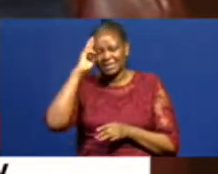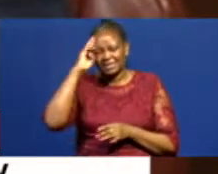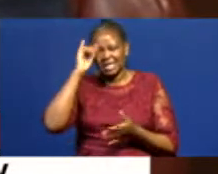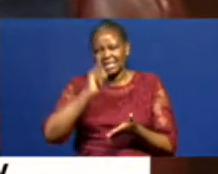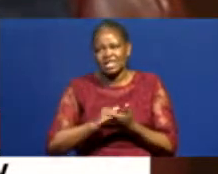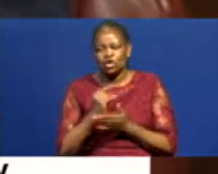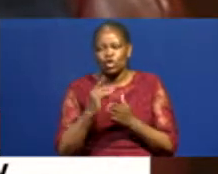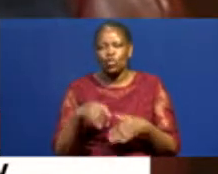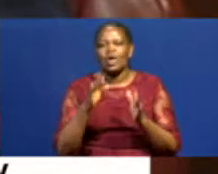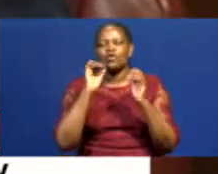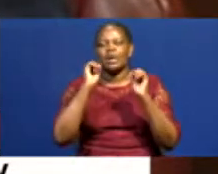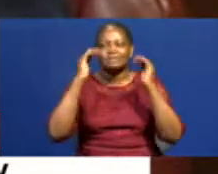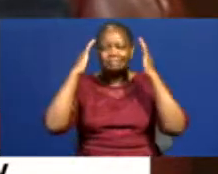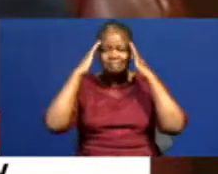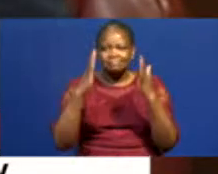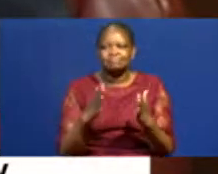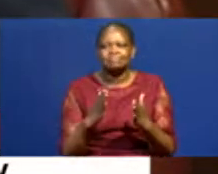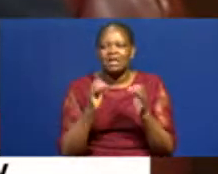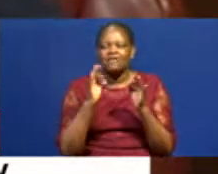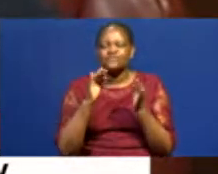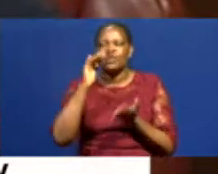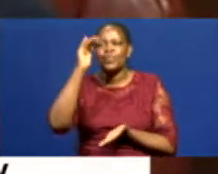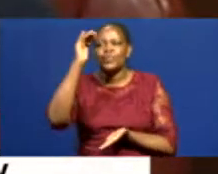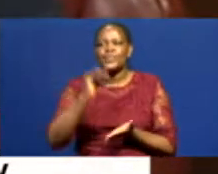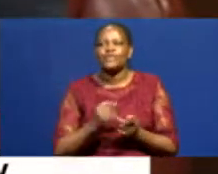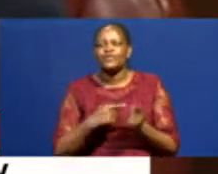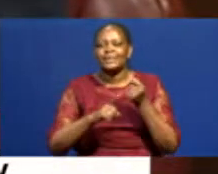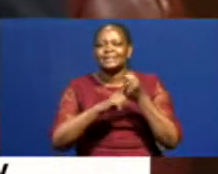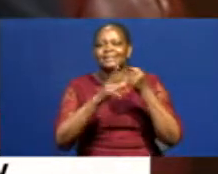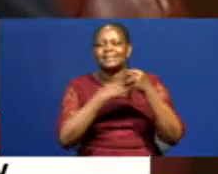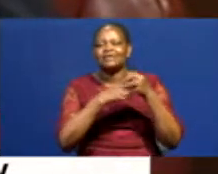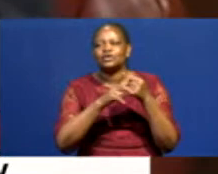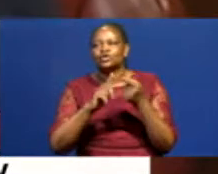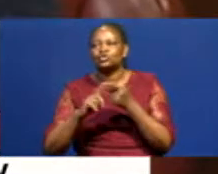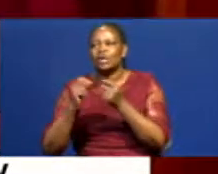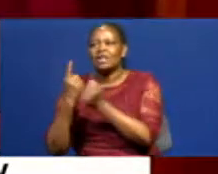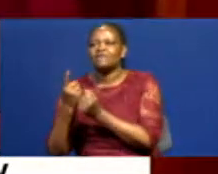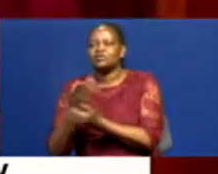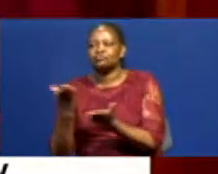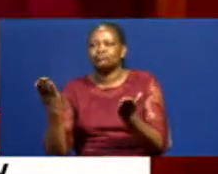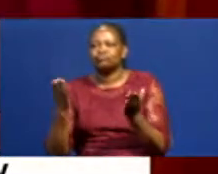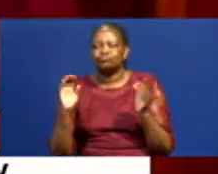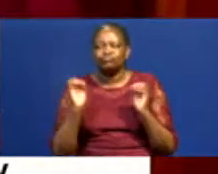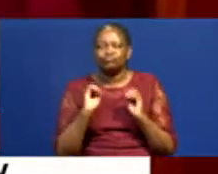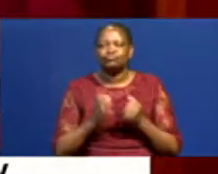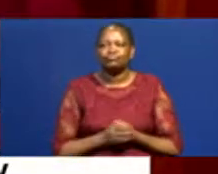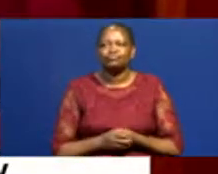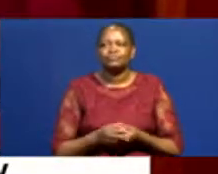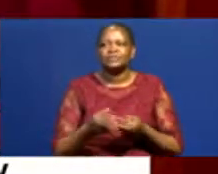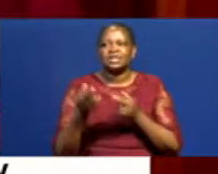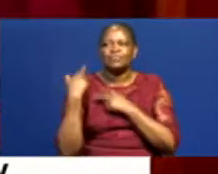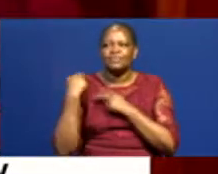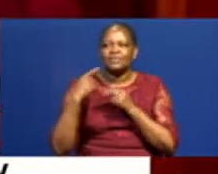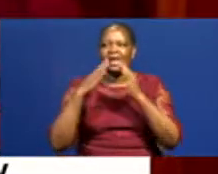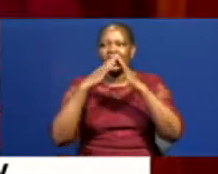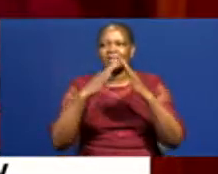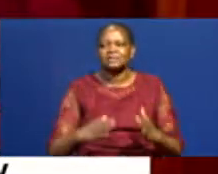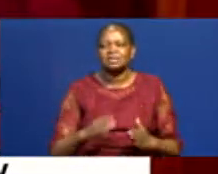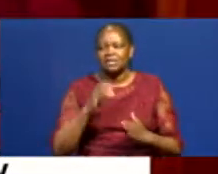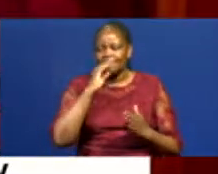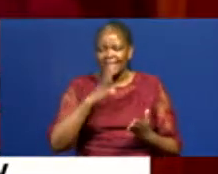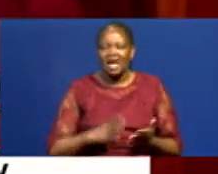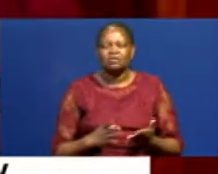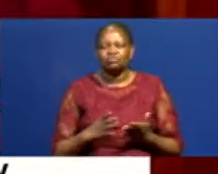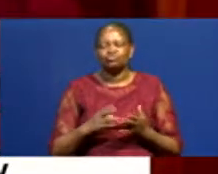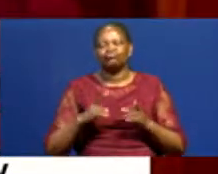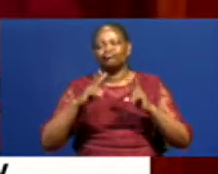the only way you can concentrate is if you're reduced from being 67 to only 11 of you. It is the responsibility of this house, Mr. Speaker, to